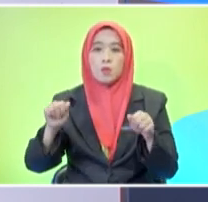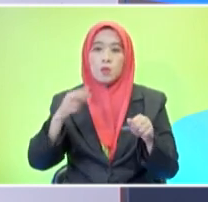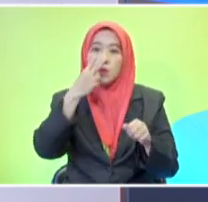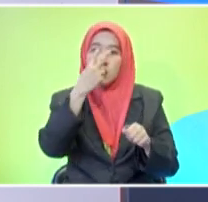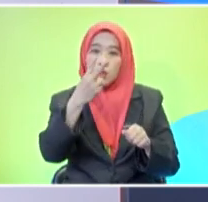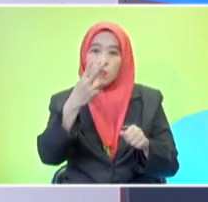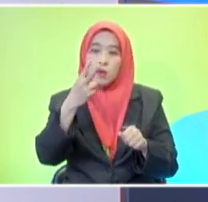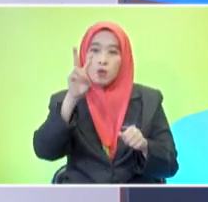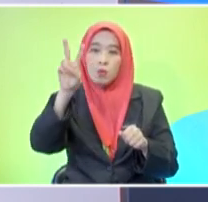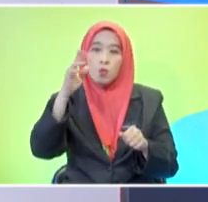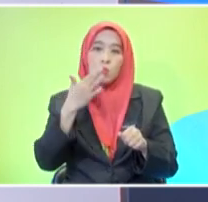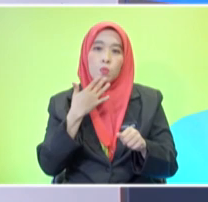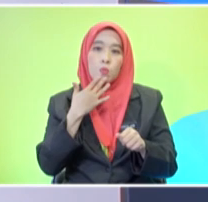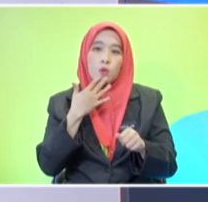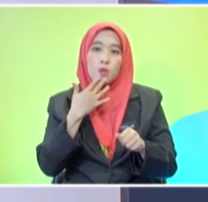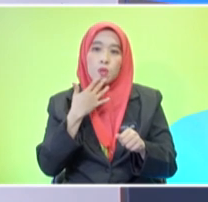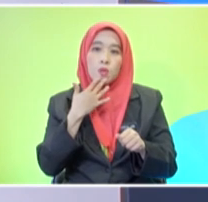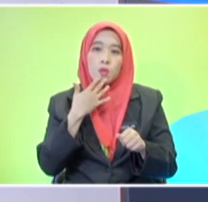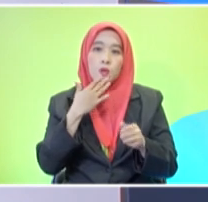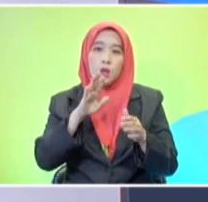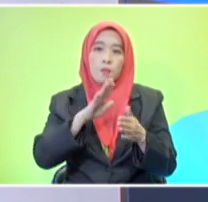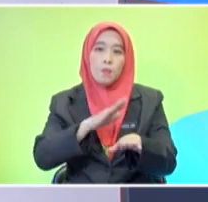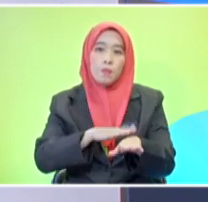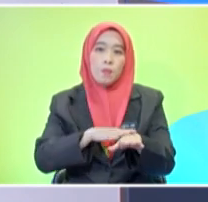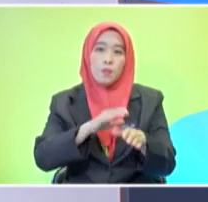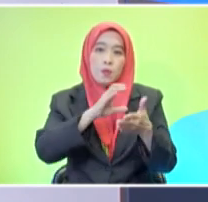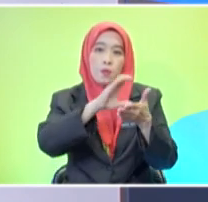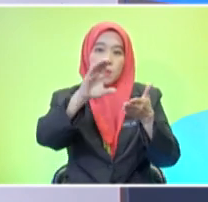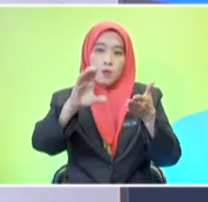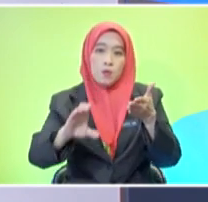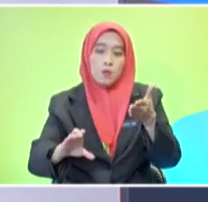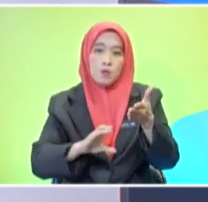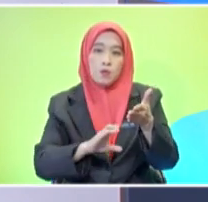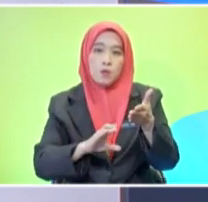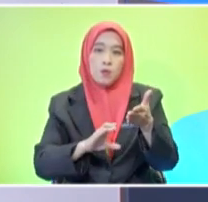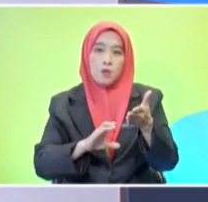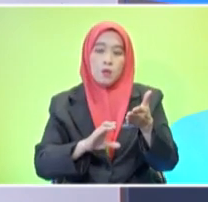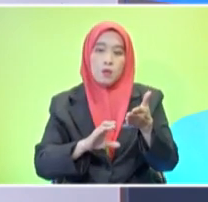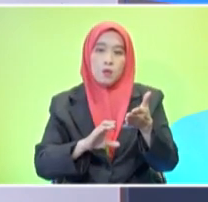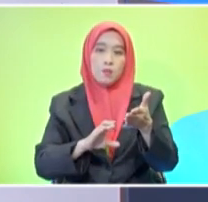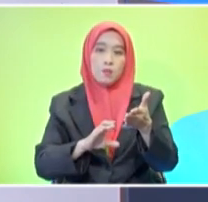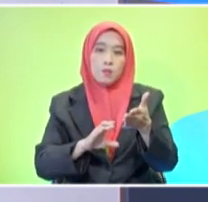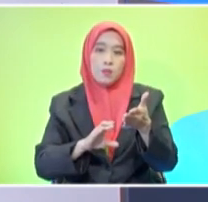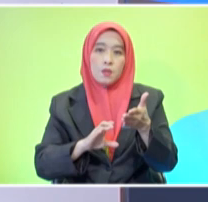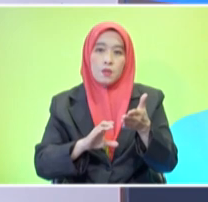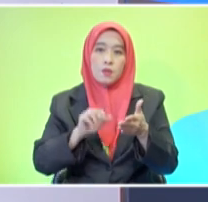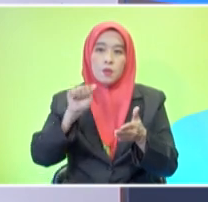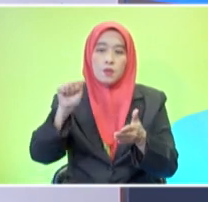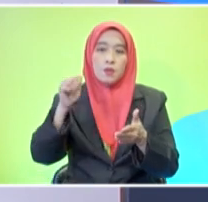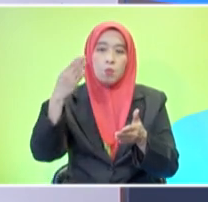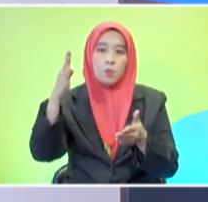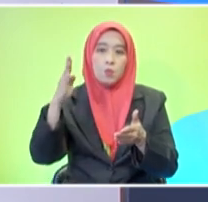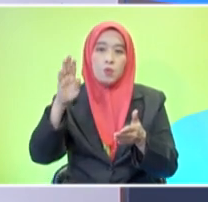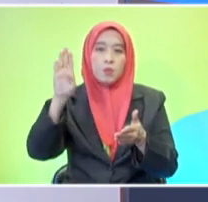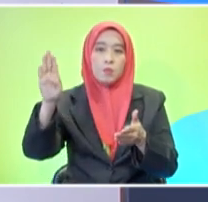there's two colors on the bar chart right now. You have the A, which is blue color, and B, which is in red. Okay. Okay.